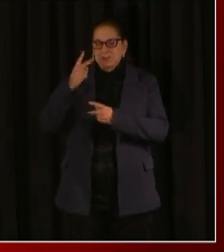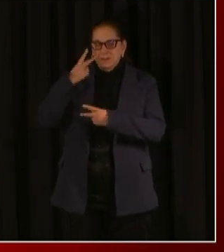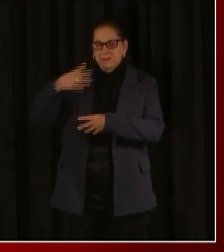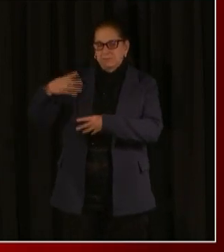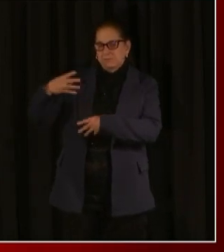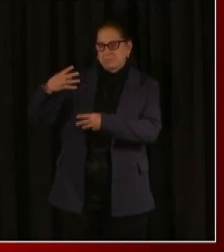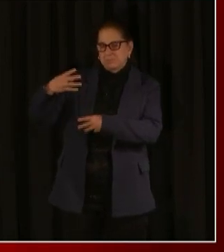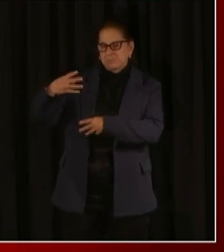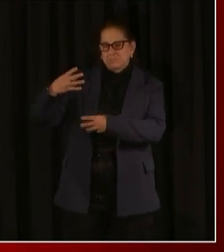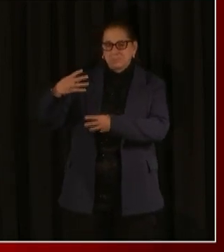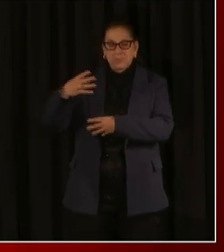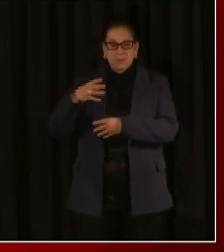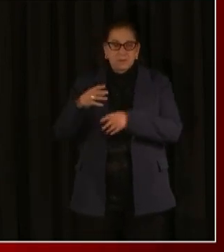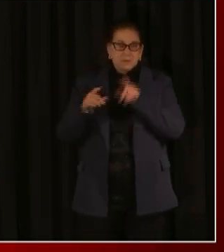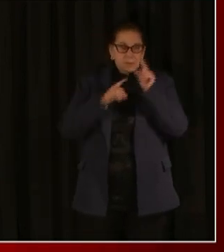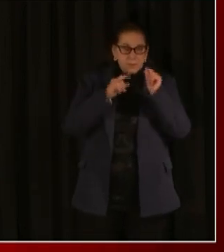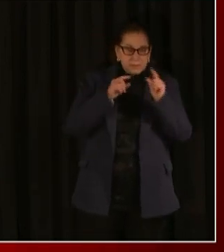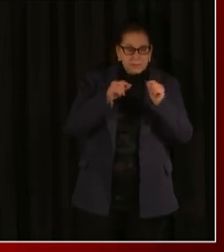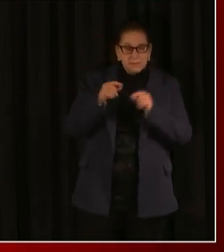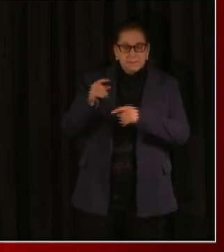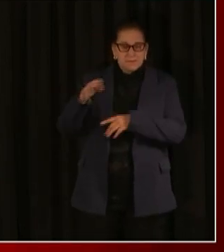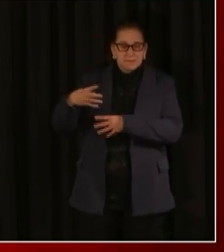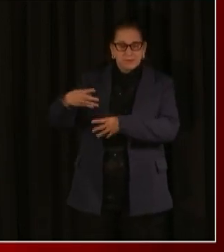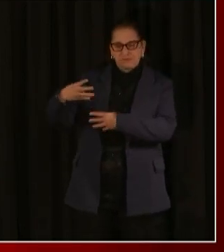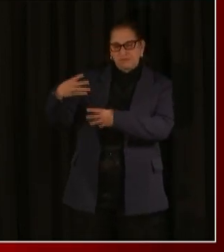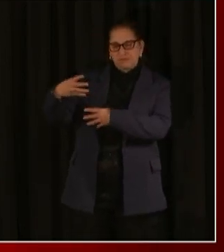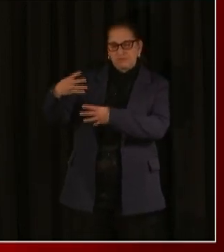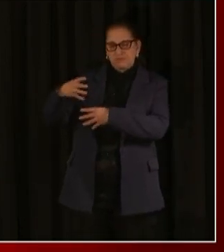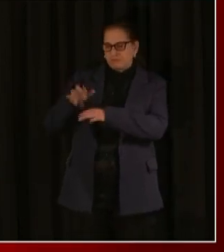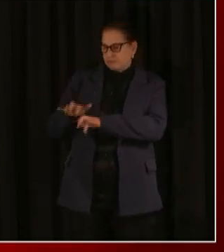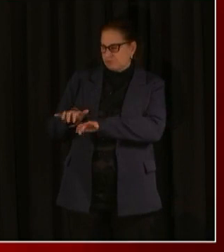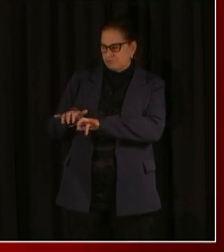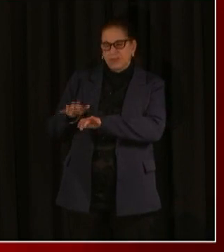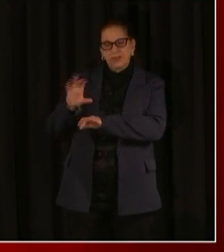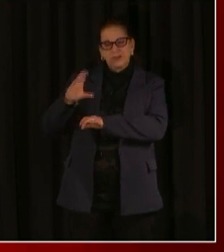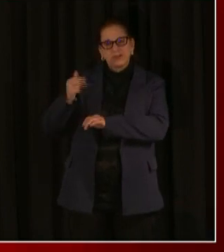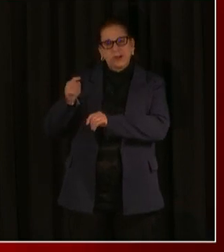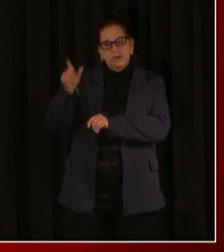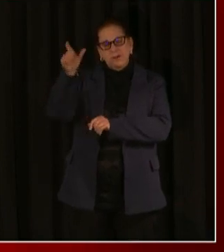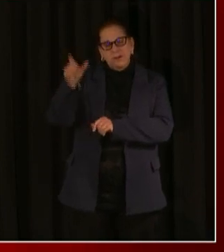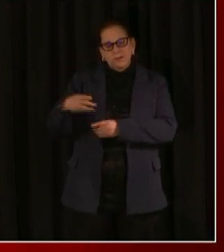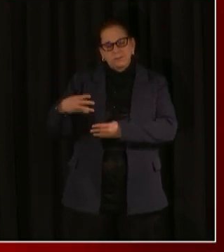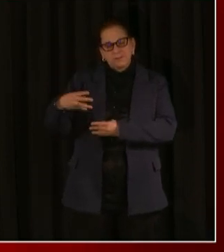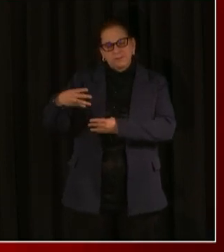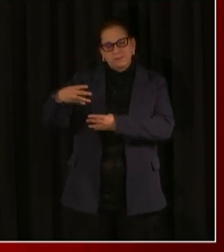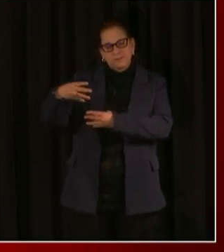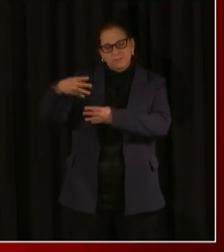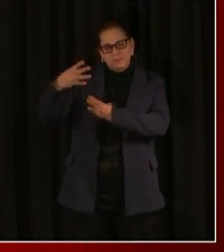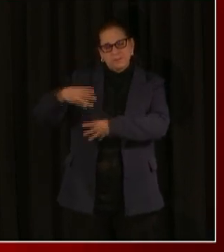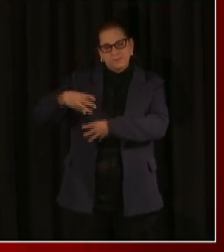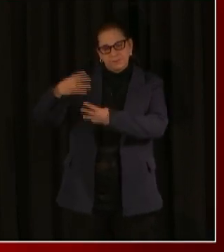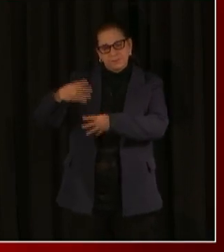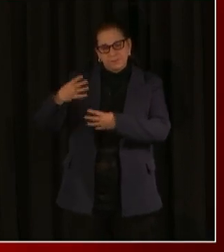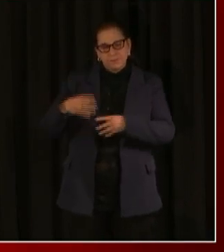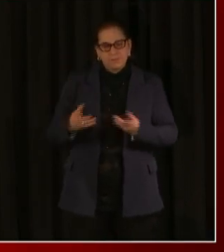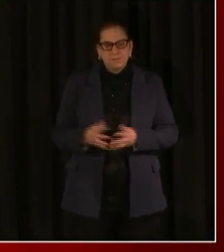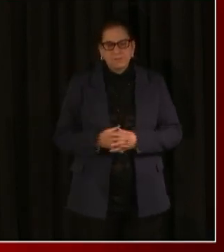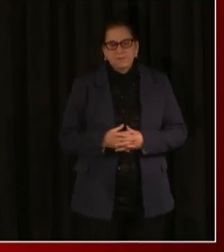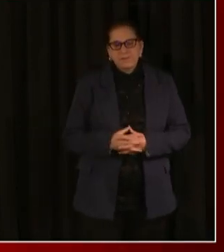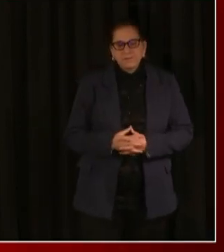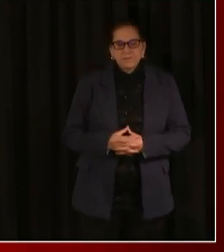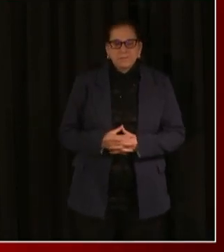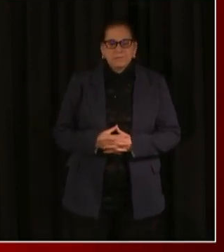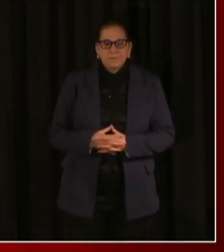on the Facebook or Twitter streams, you can also ask your questions directly there. We're going to hear first